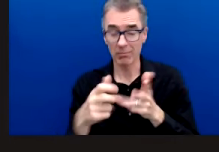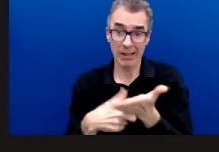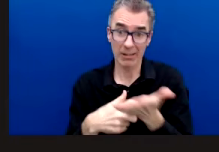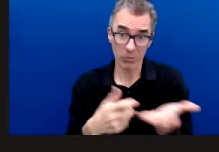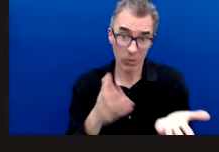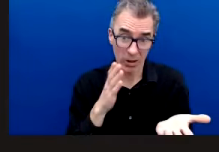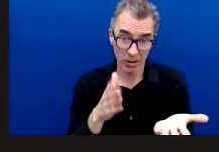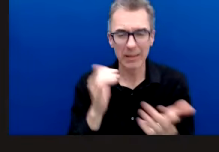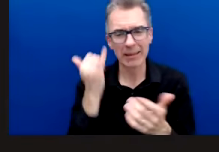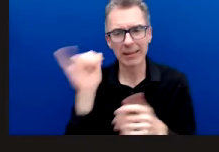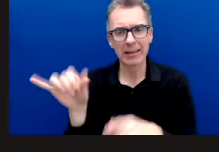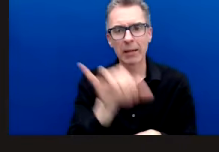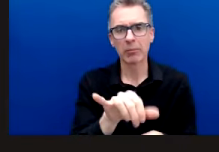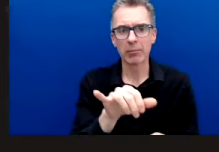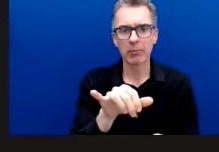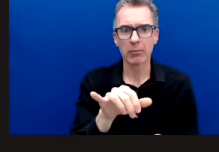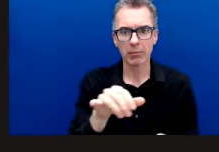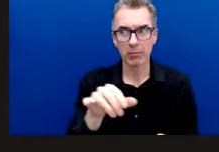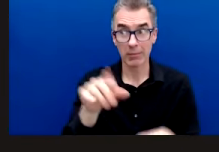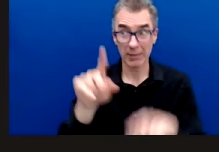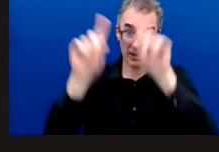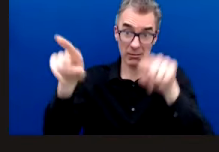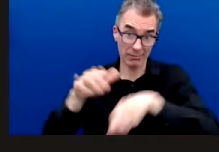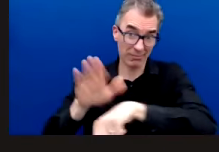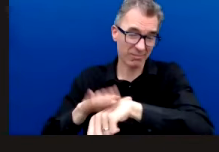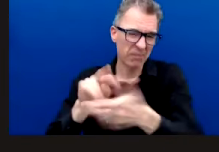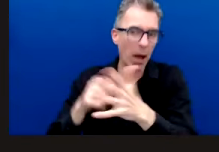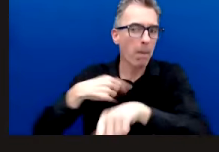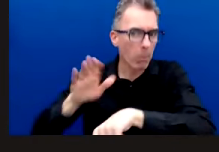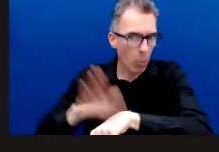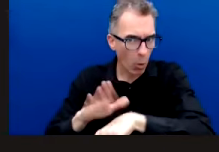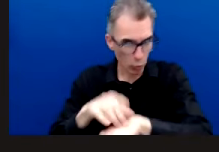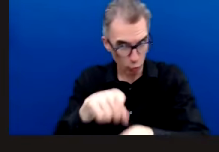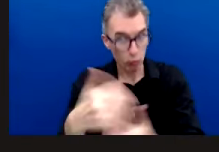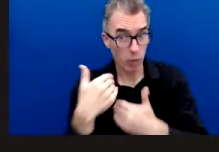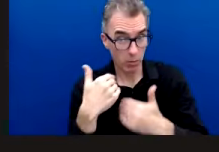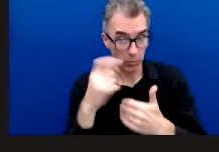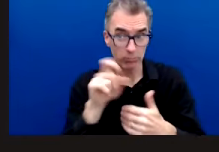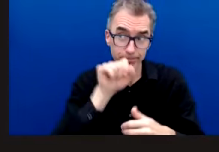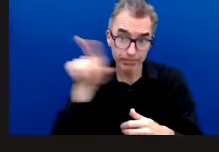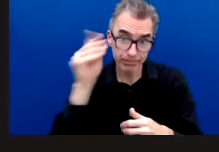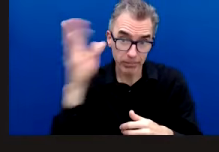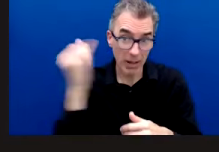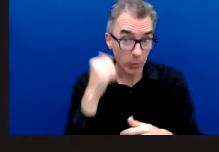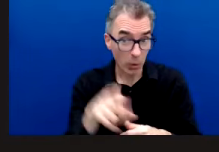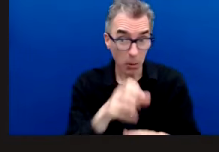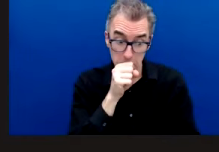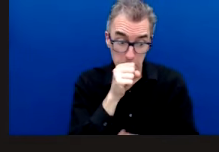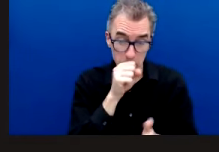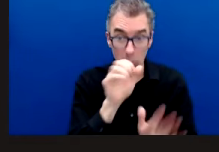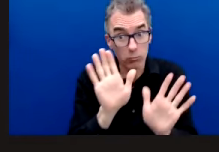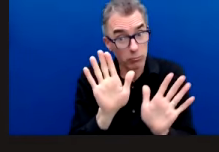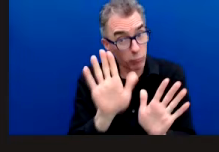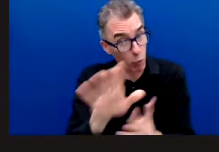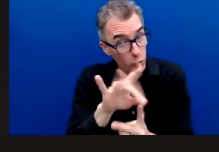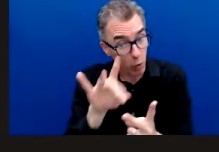It's kind of like, we've told you all that you're responsible employees, you're required to report, but if you don't, that's kind of at your discretion